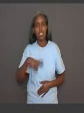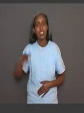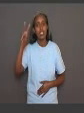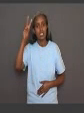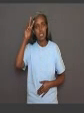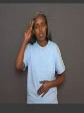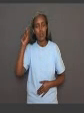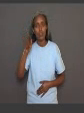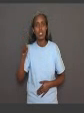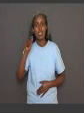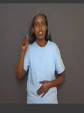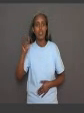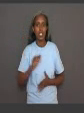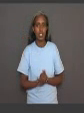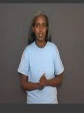the deviation.